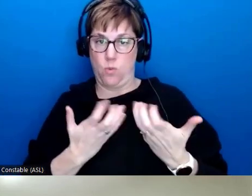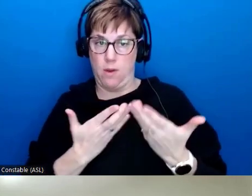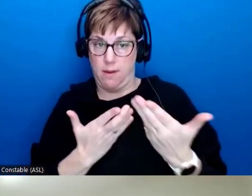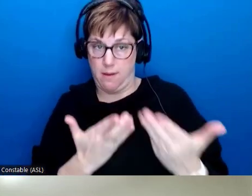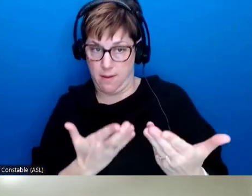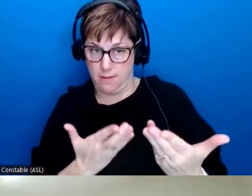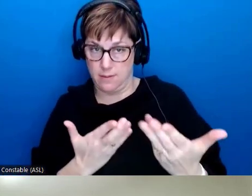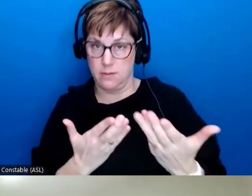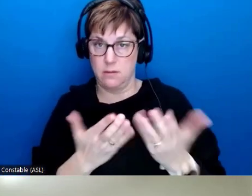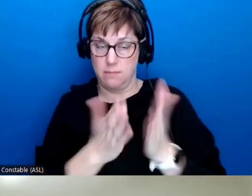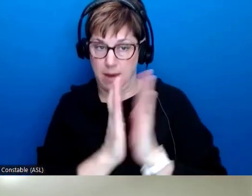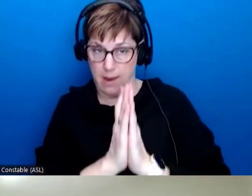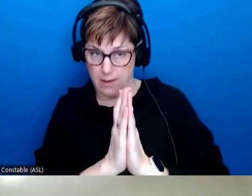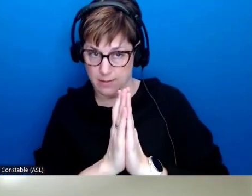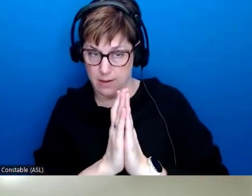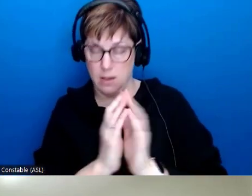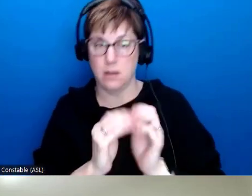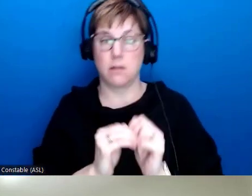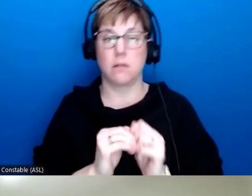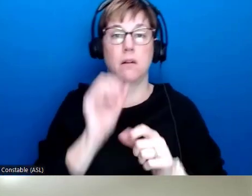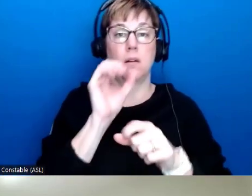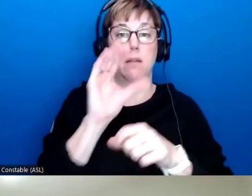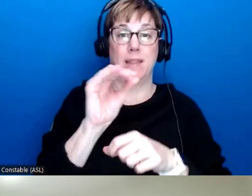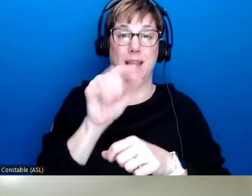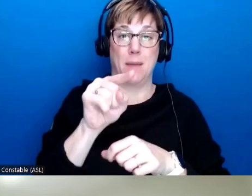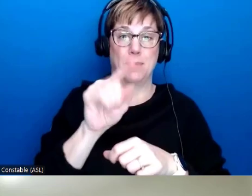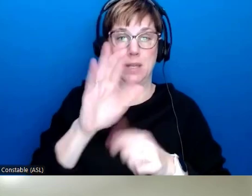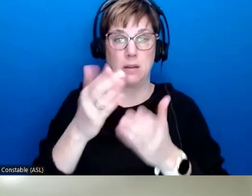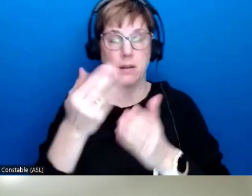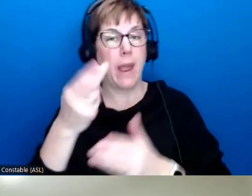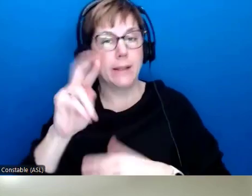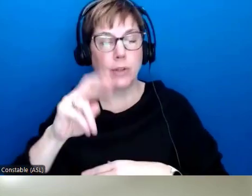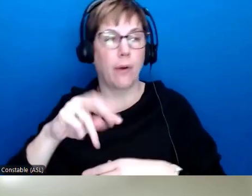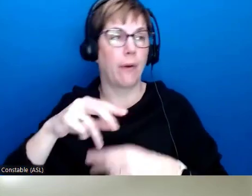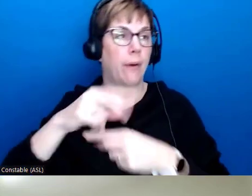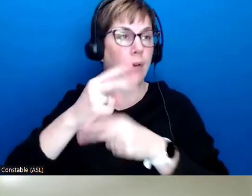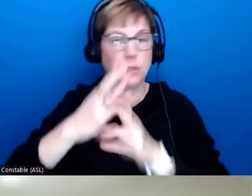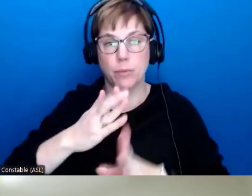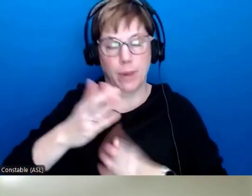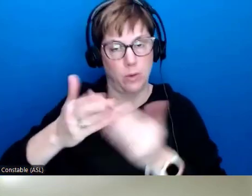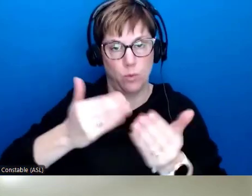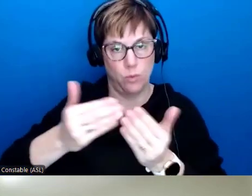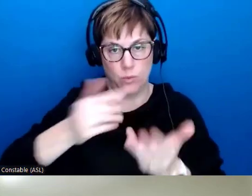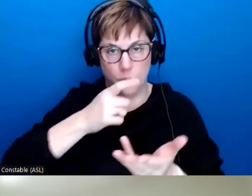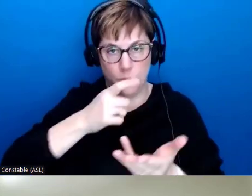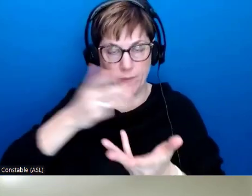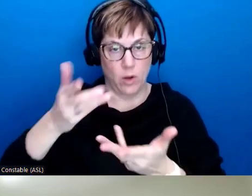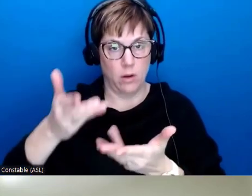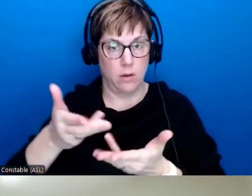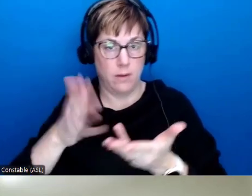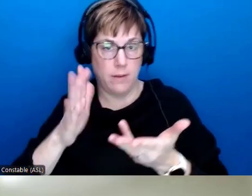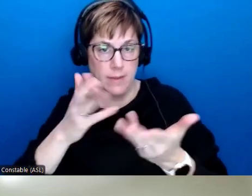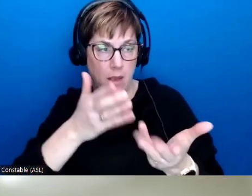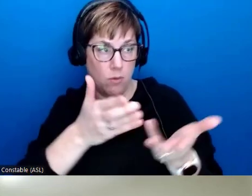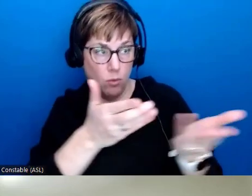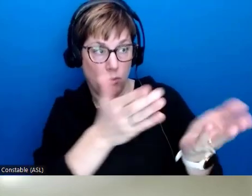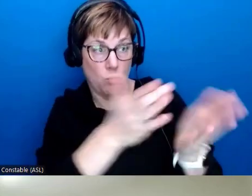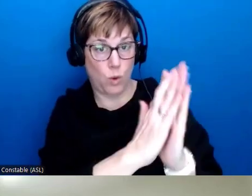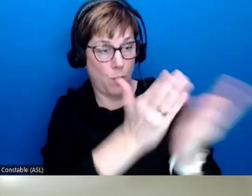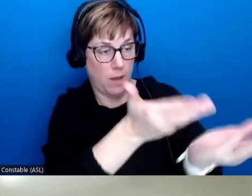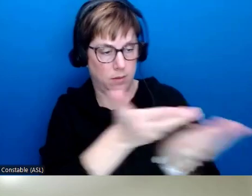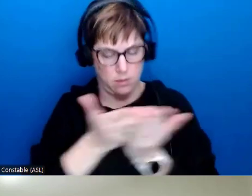person requesting the accommodation and the employer, whether it's HR, supervisor, whatever, handling the request, how to go